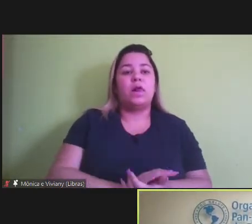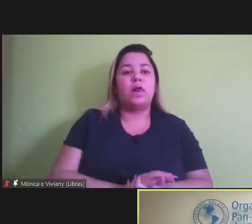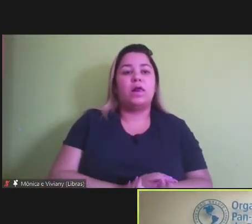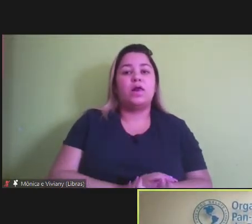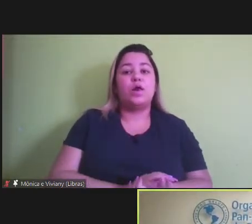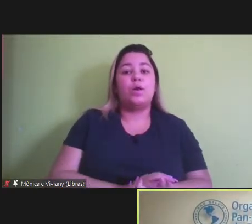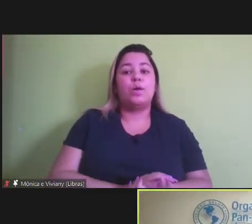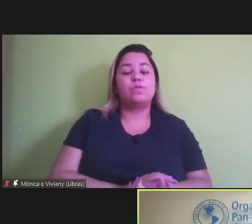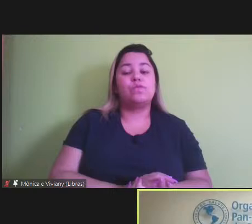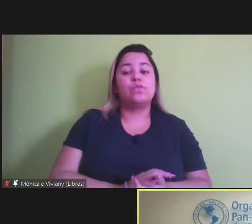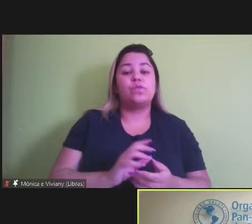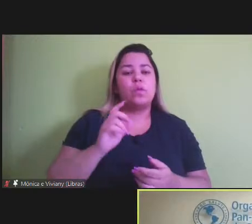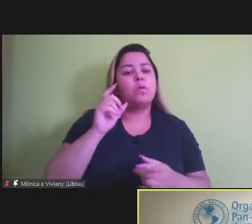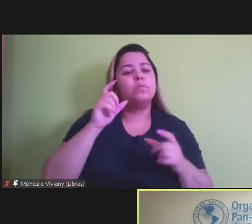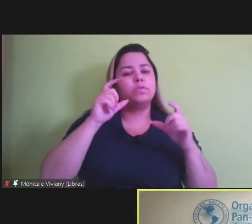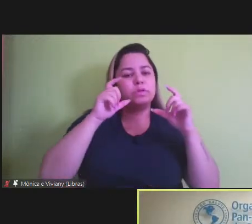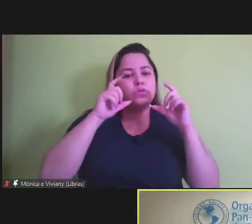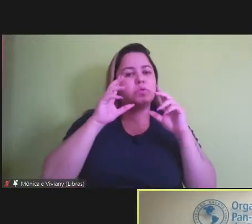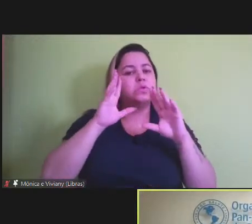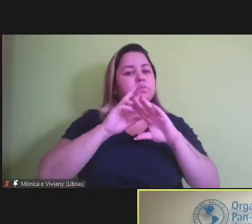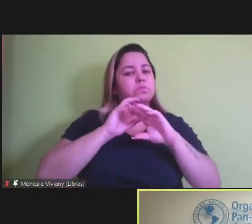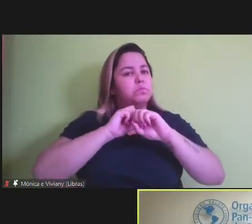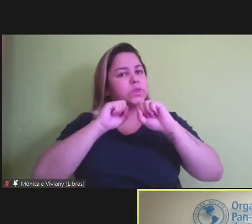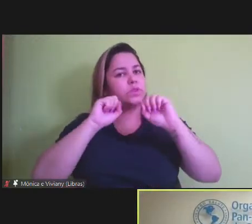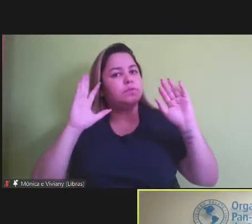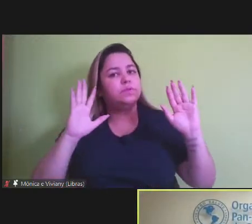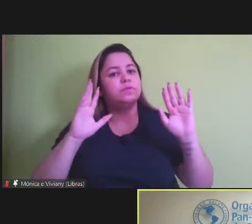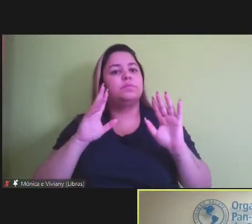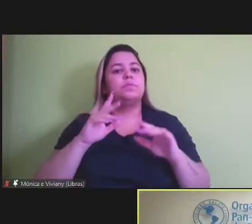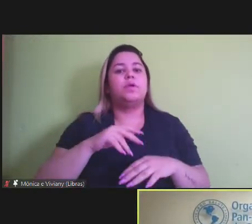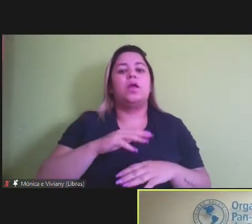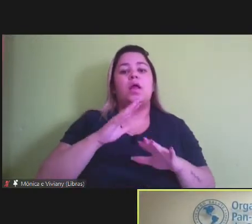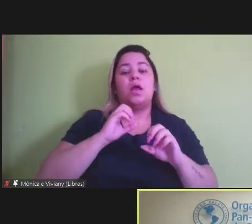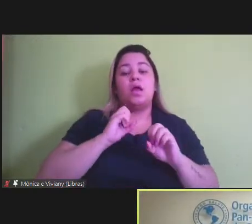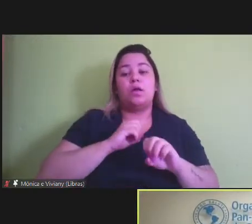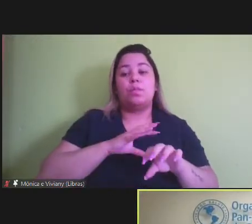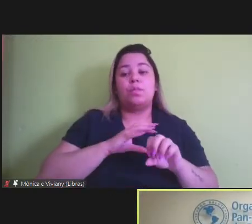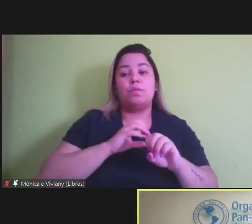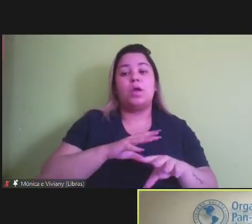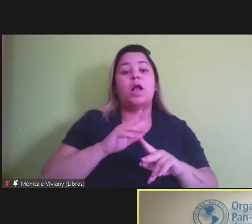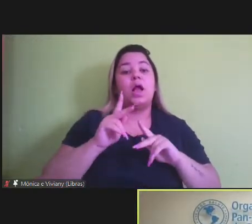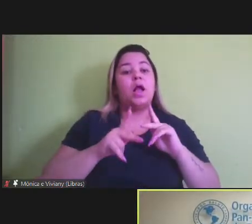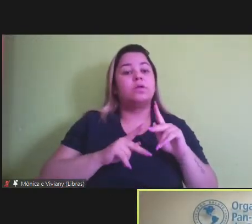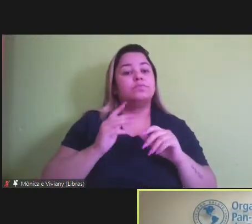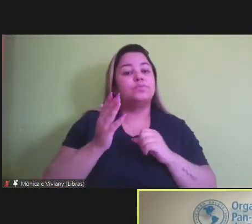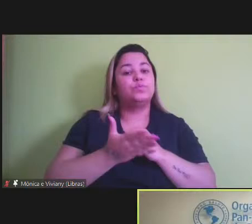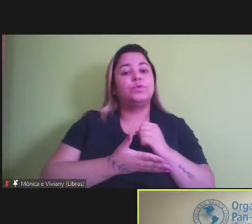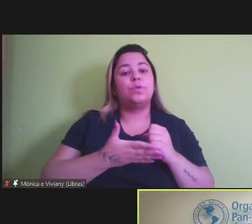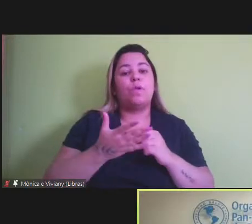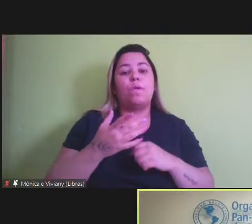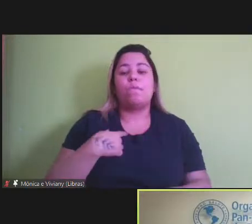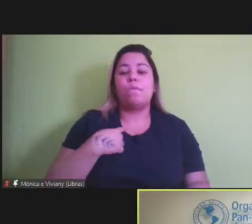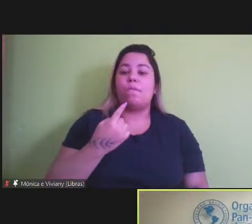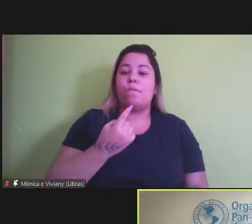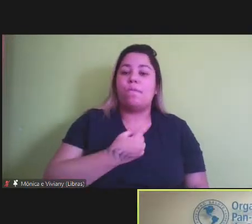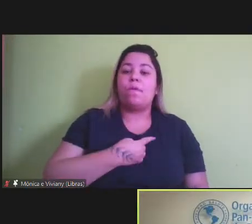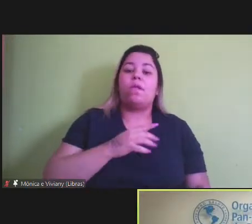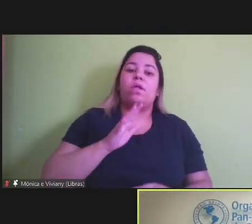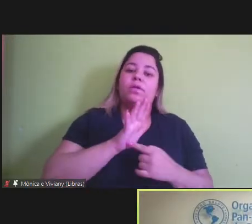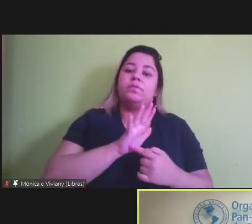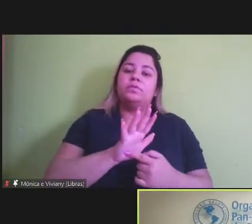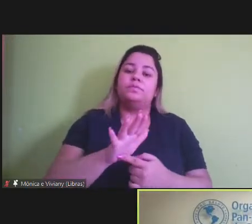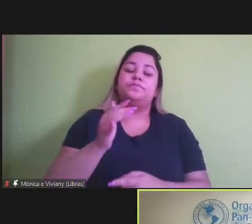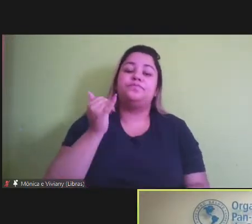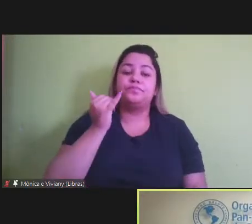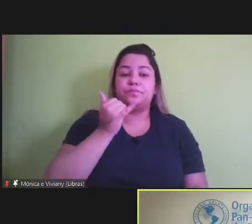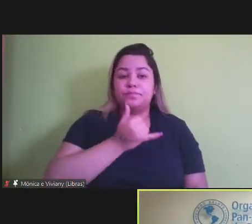social possibilities, and to be able to communicate and to reflect about this popular education. And then I think that